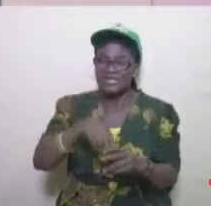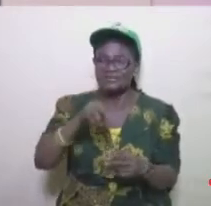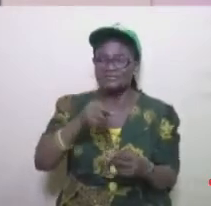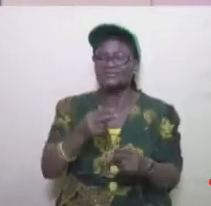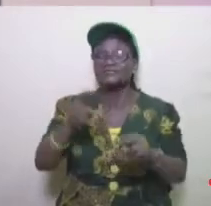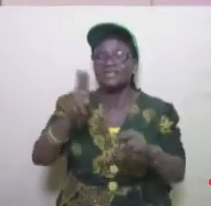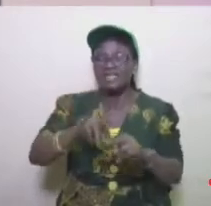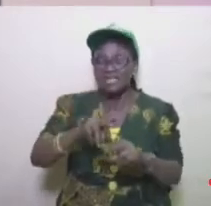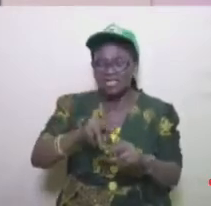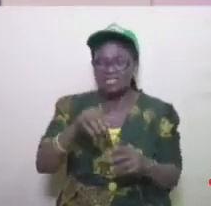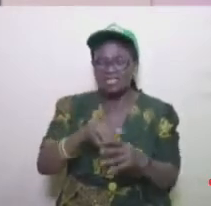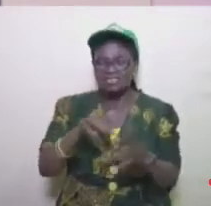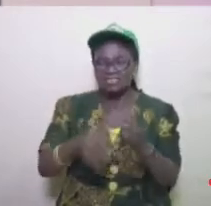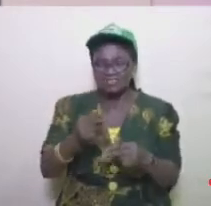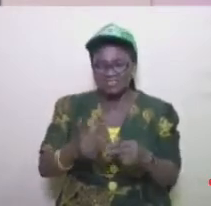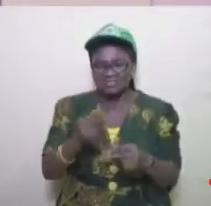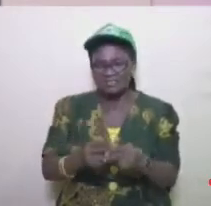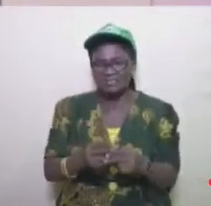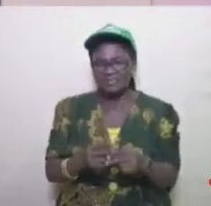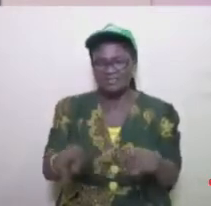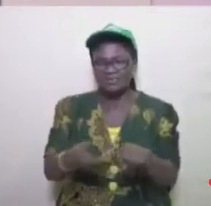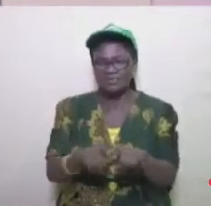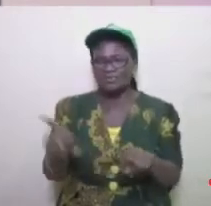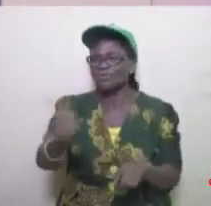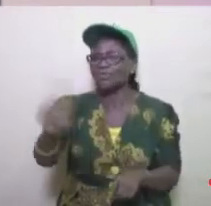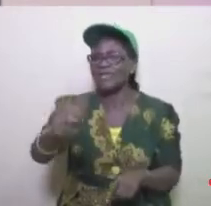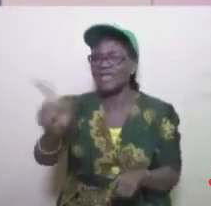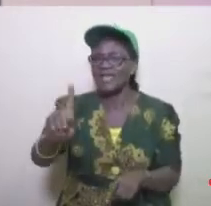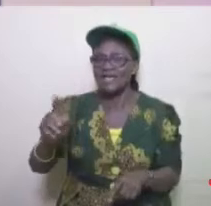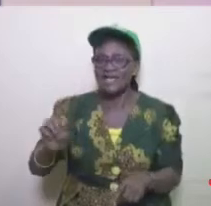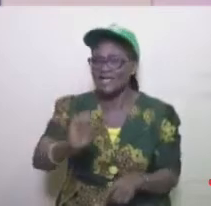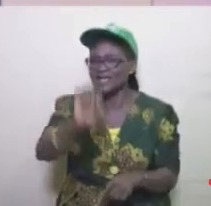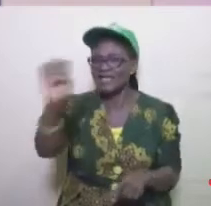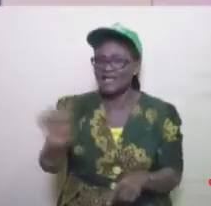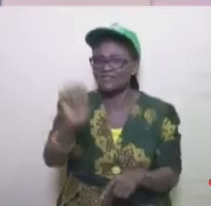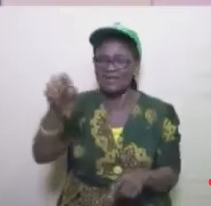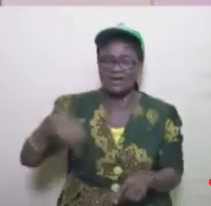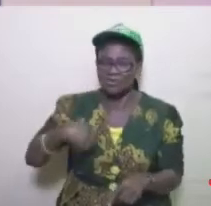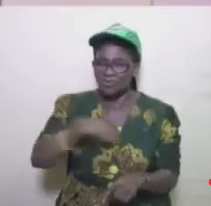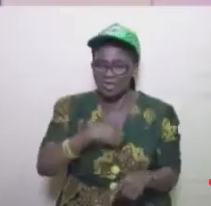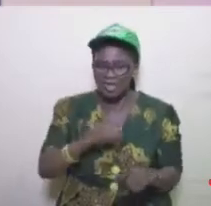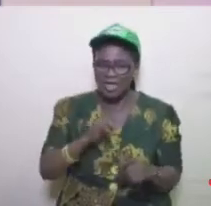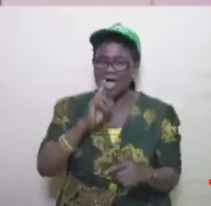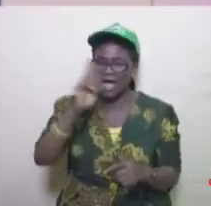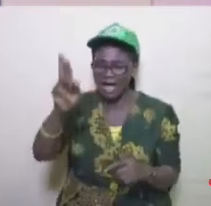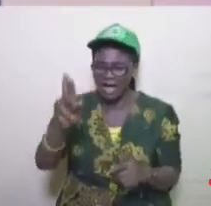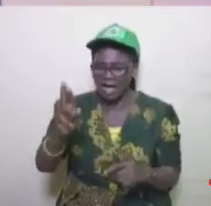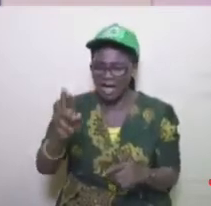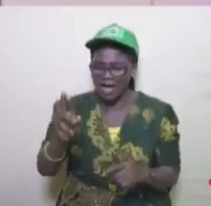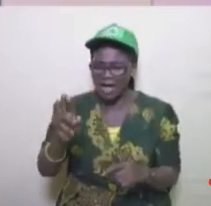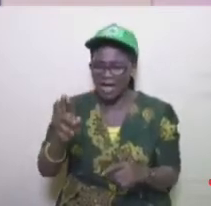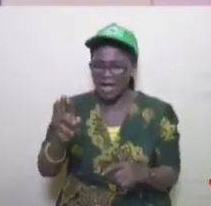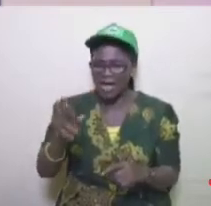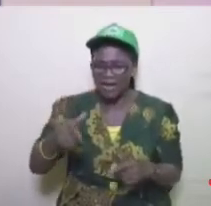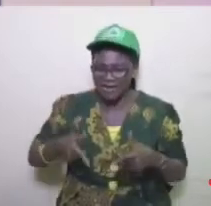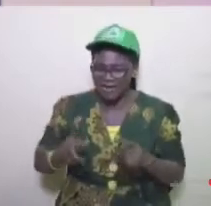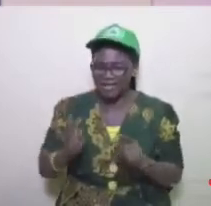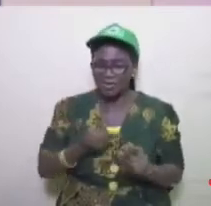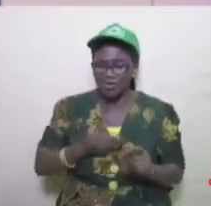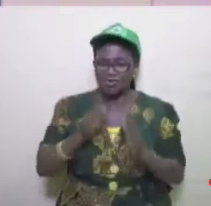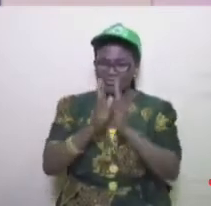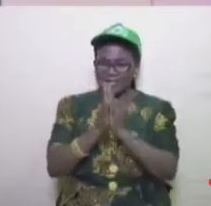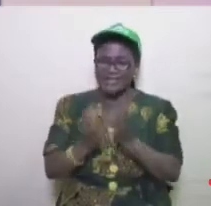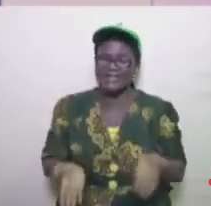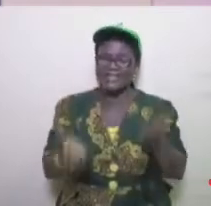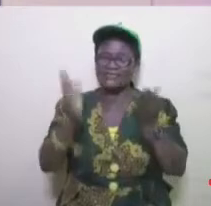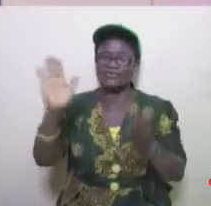to, wherever we are, bow our heads and maybe lift up your hands just a little bit above your